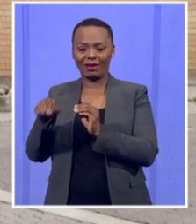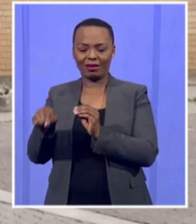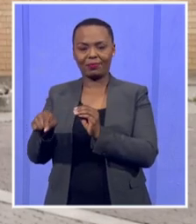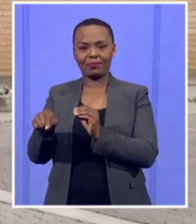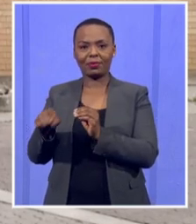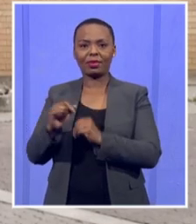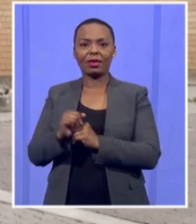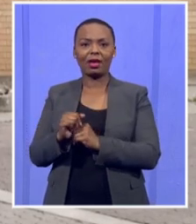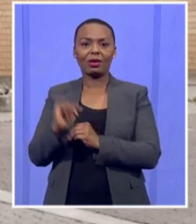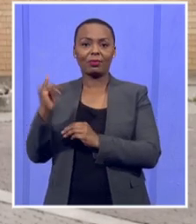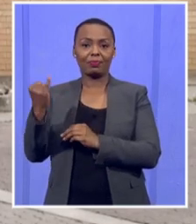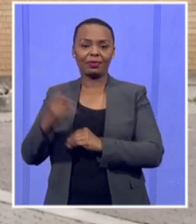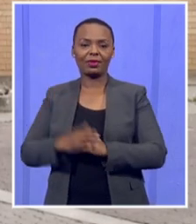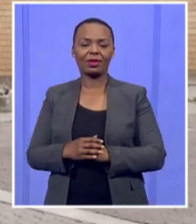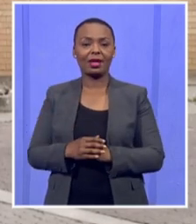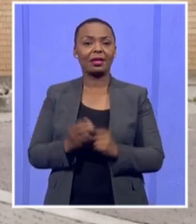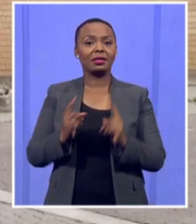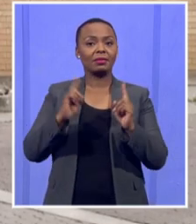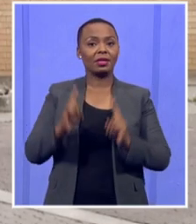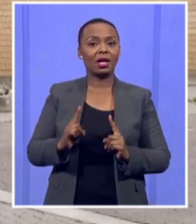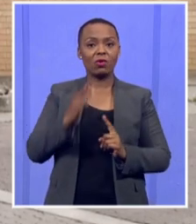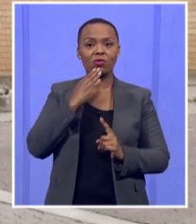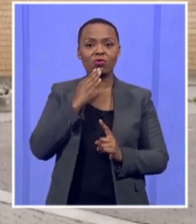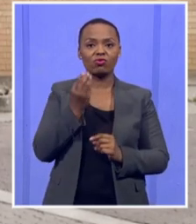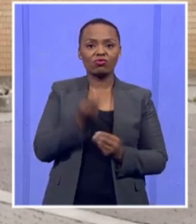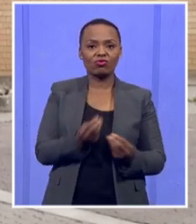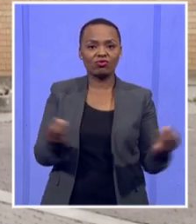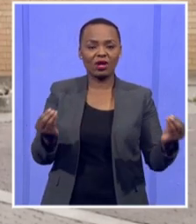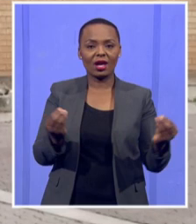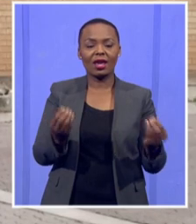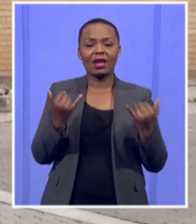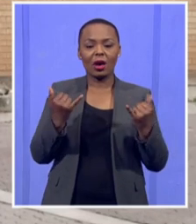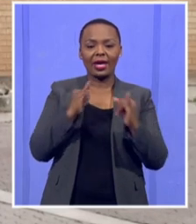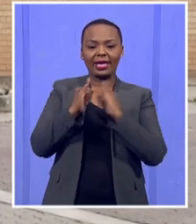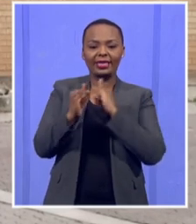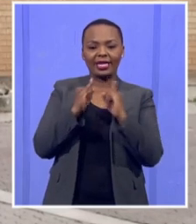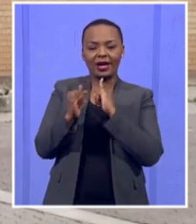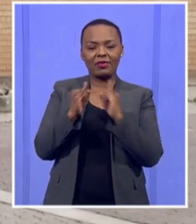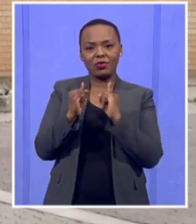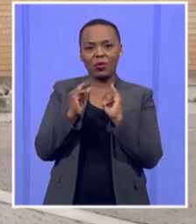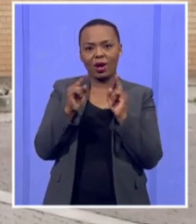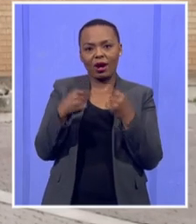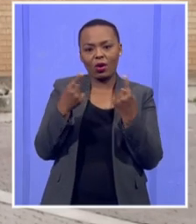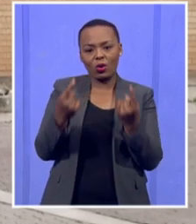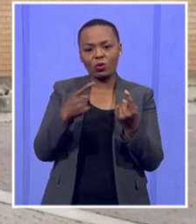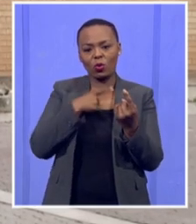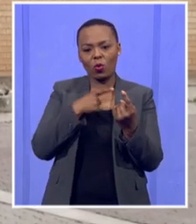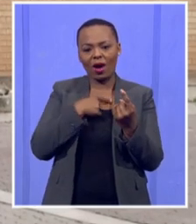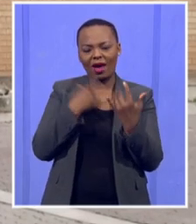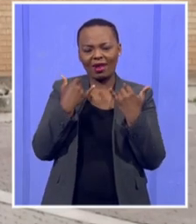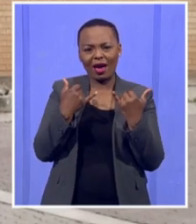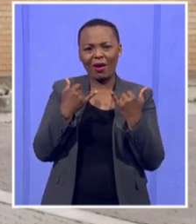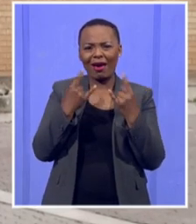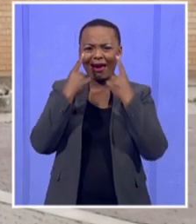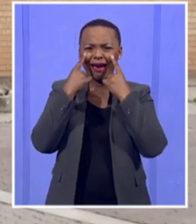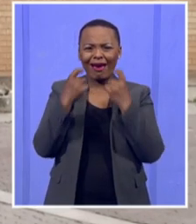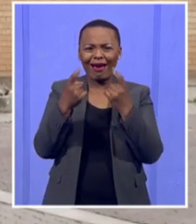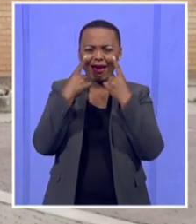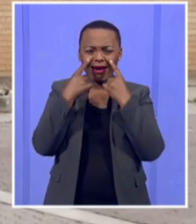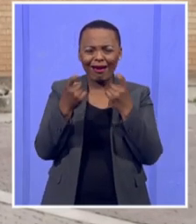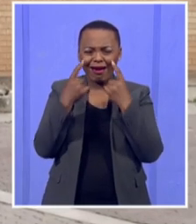tackle, especially young children. So we couldn't do the interview inside because the children inside are super excited. They're crying. It's such a